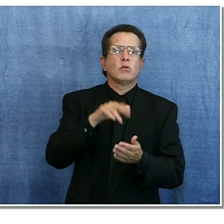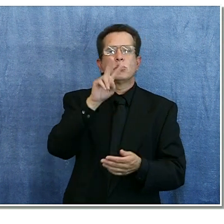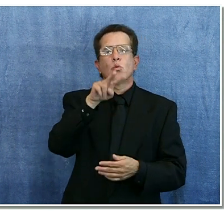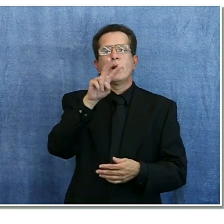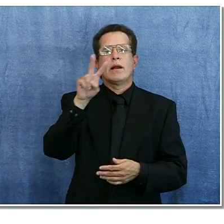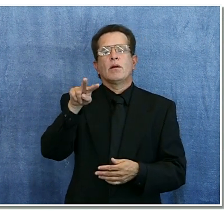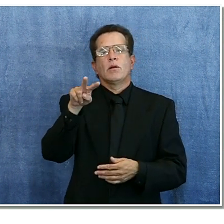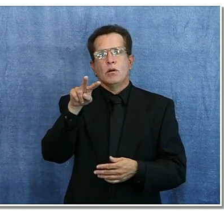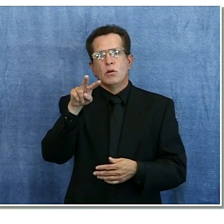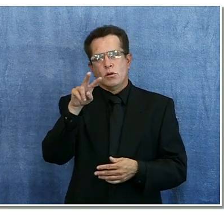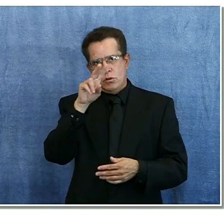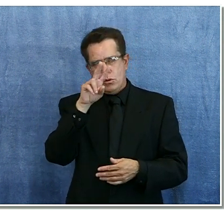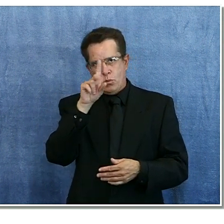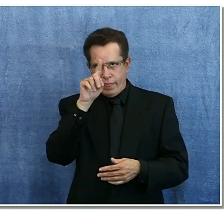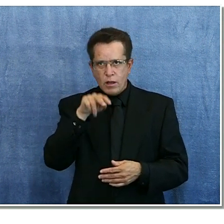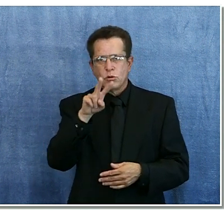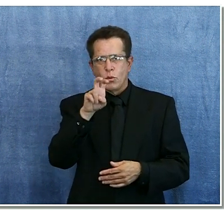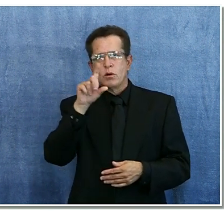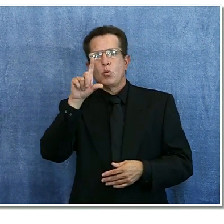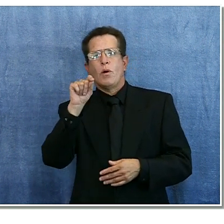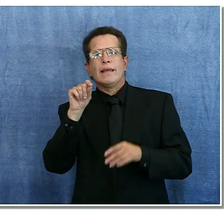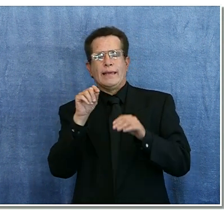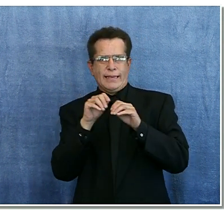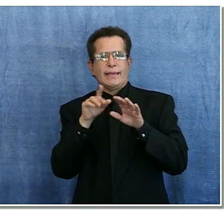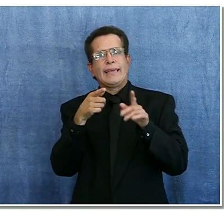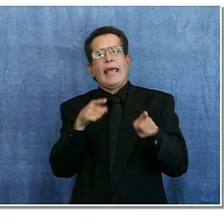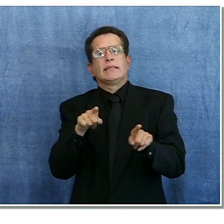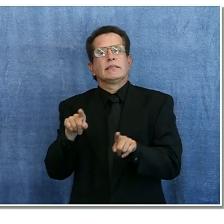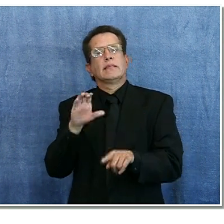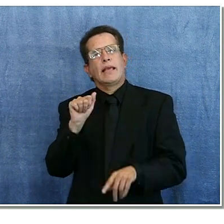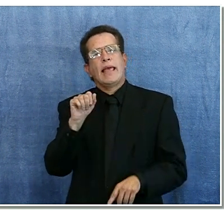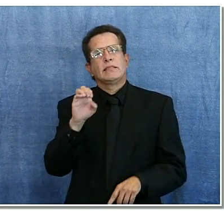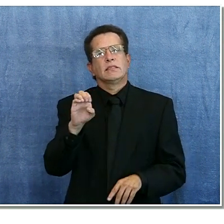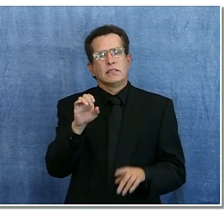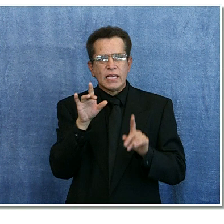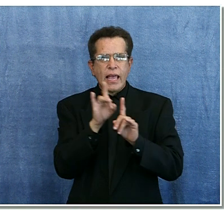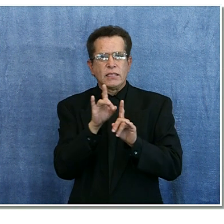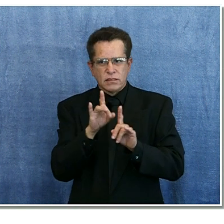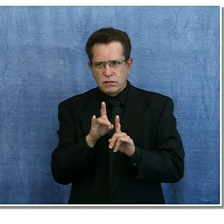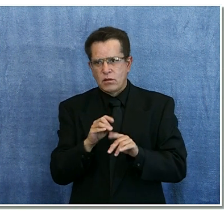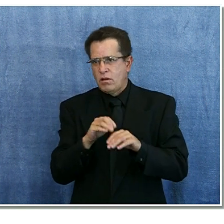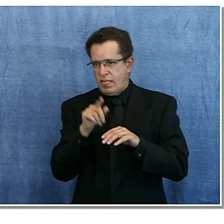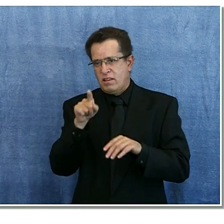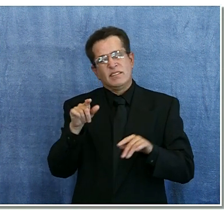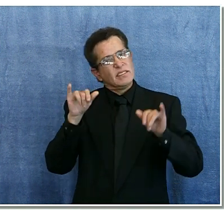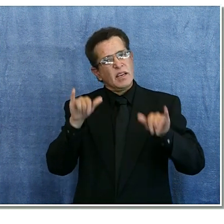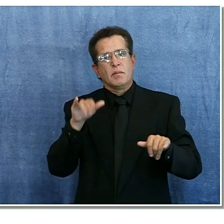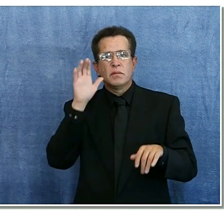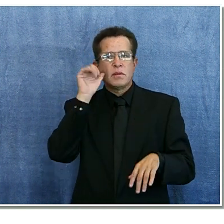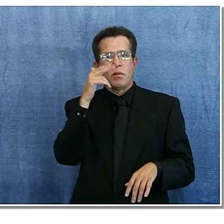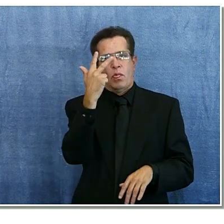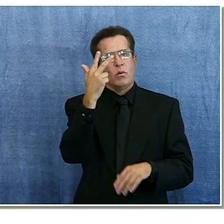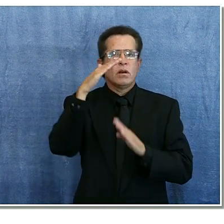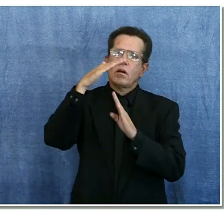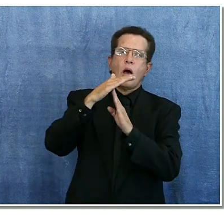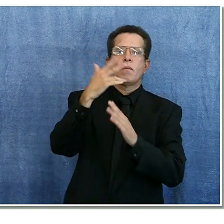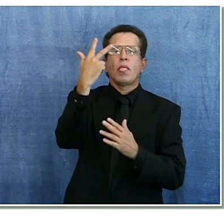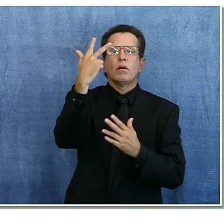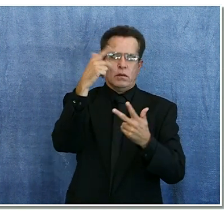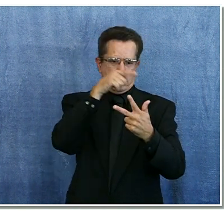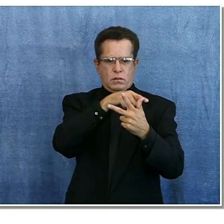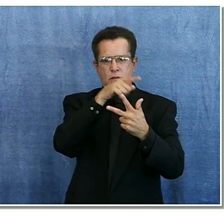1,220 cases. And again, the same 3 settings are the top